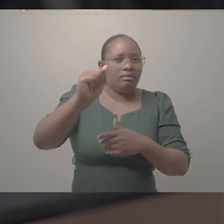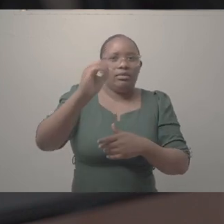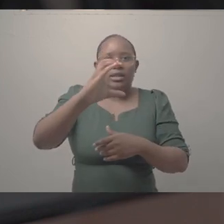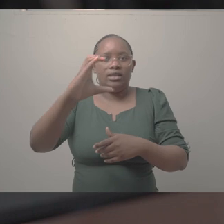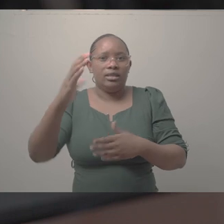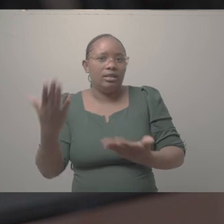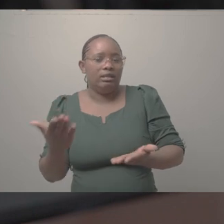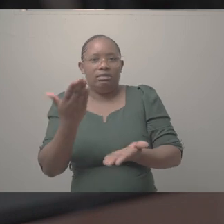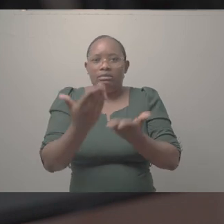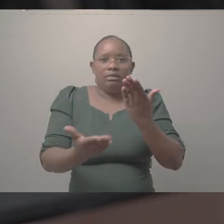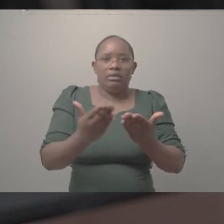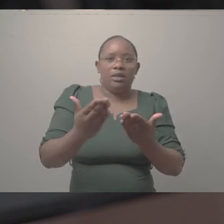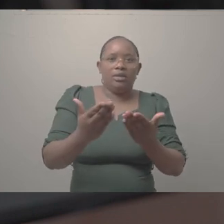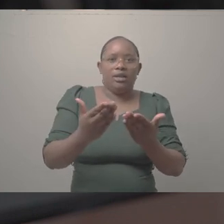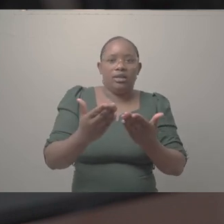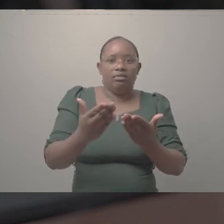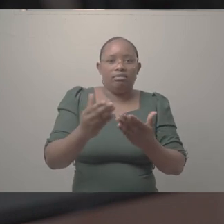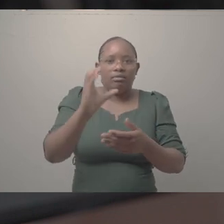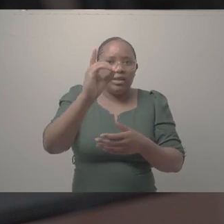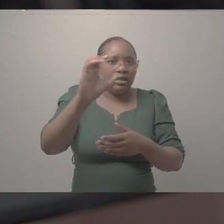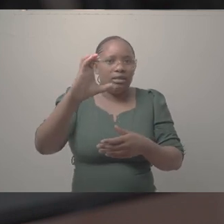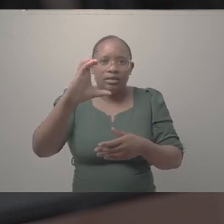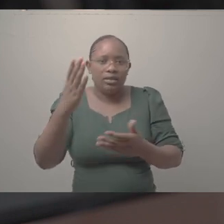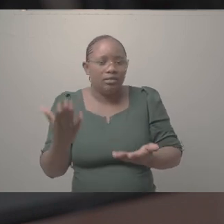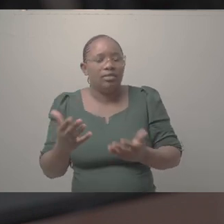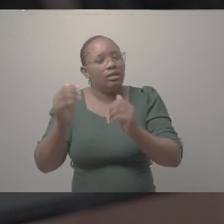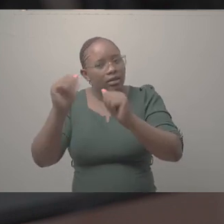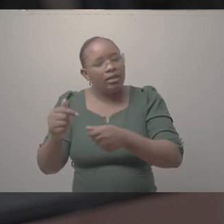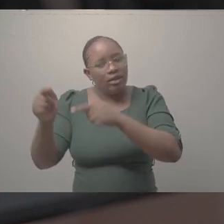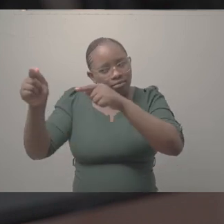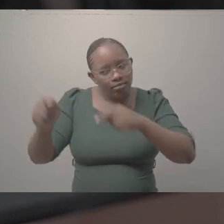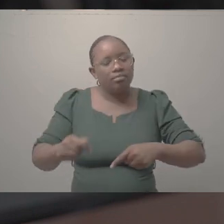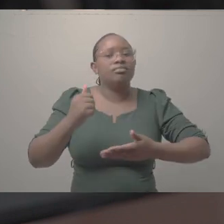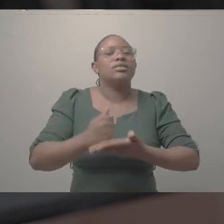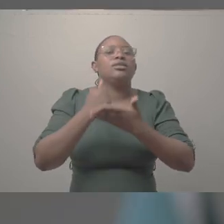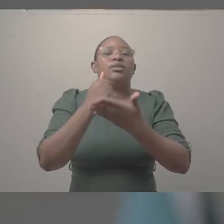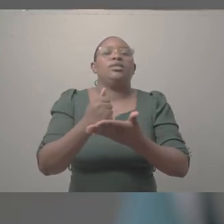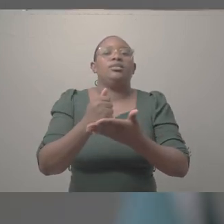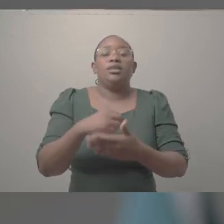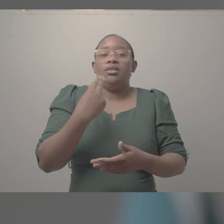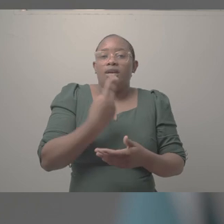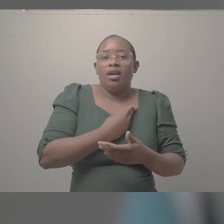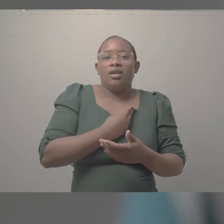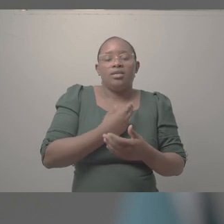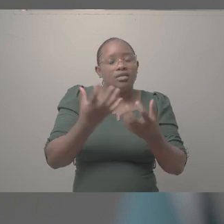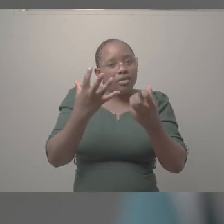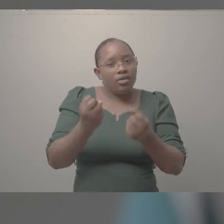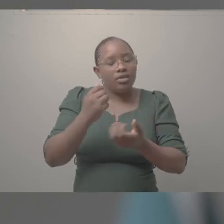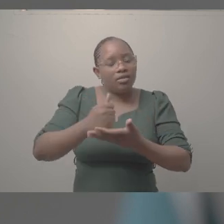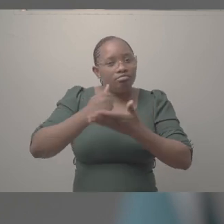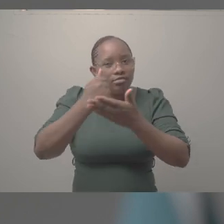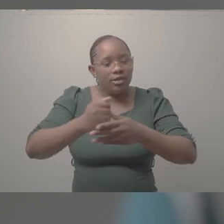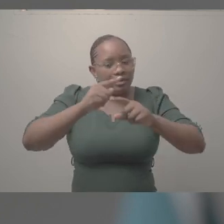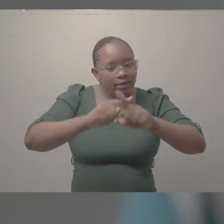Anti-Corruption Commission, sometimes things can be stretched to even money laundering, so we can have the DES on board. So ours is to find the ways